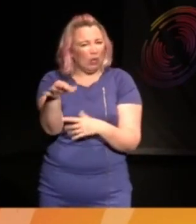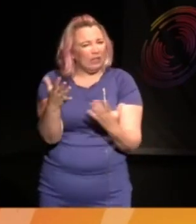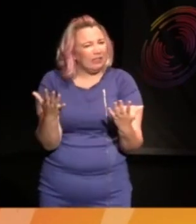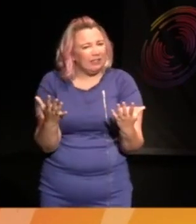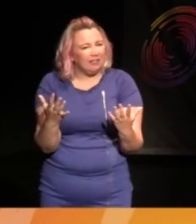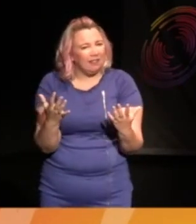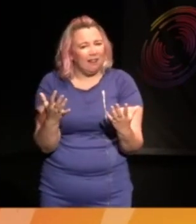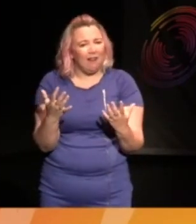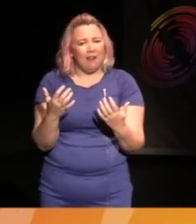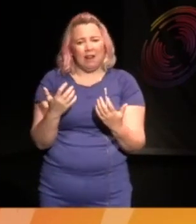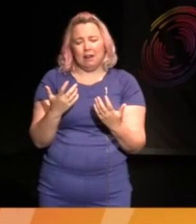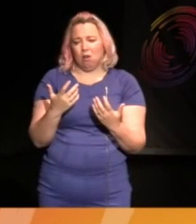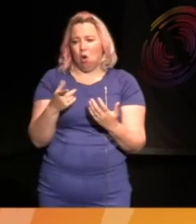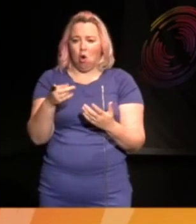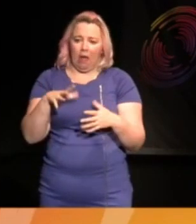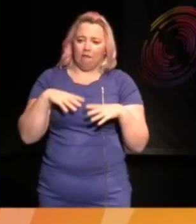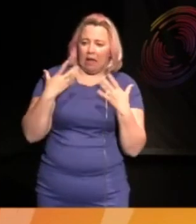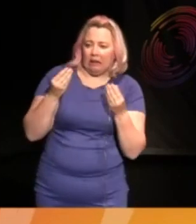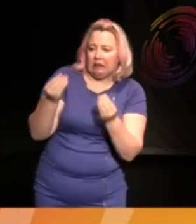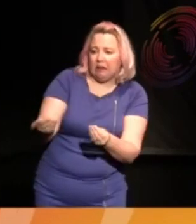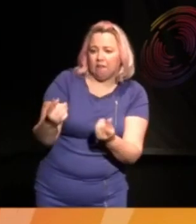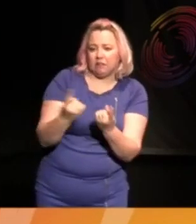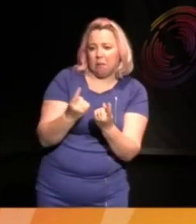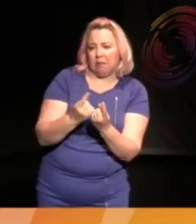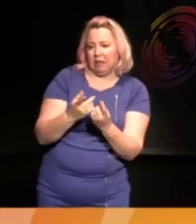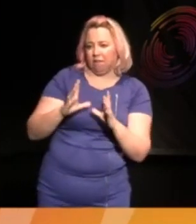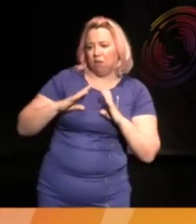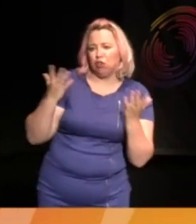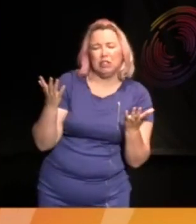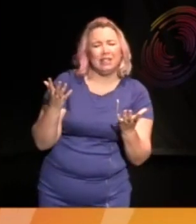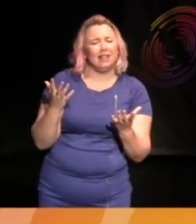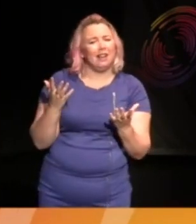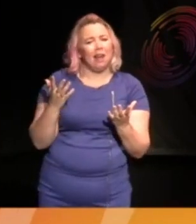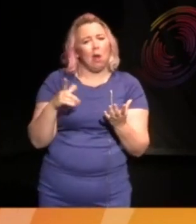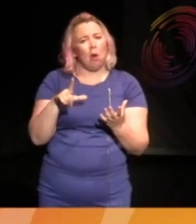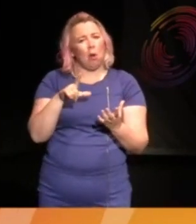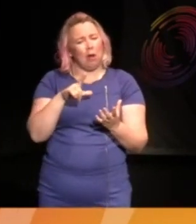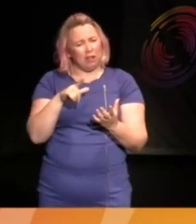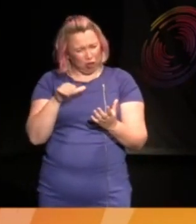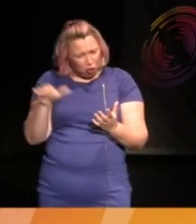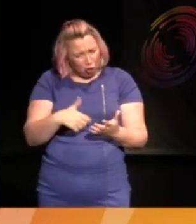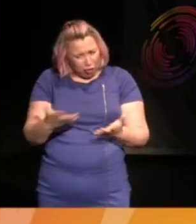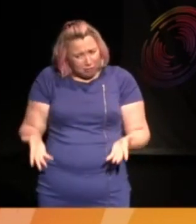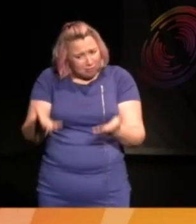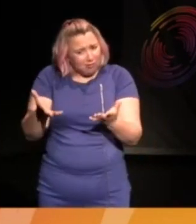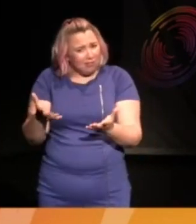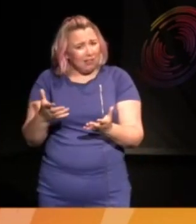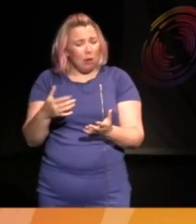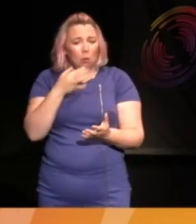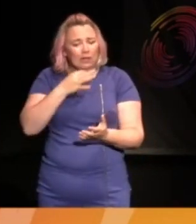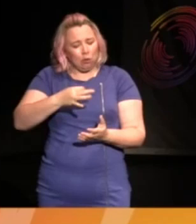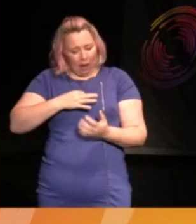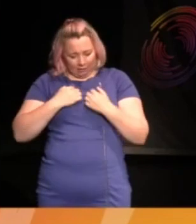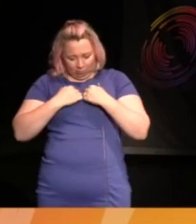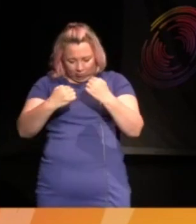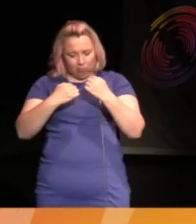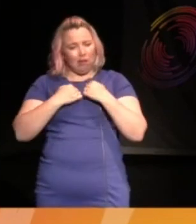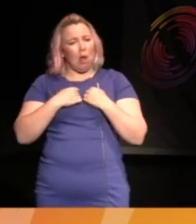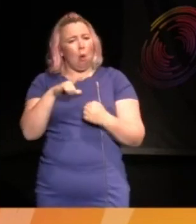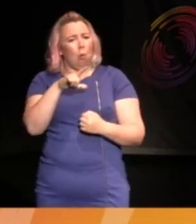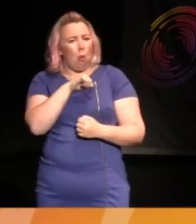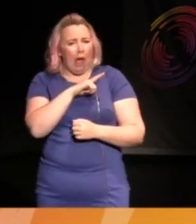as giving you a handout and actually helping you have a better life. It's like, why are you anti that? You know, we need to ask the questions like, why is it